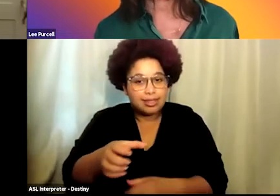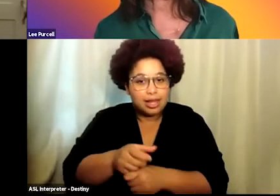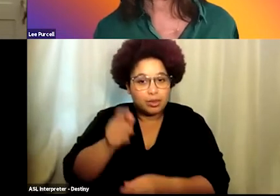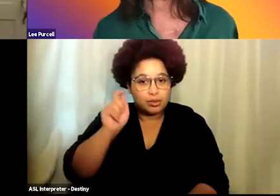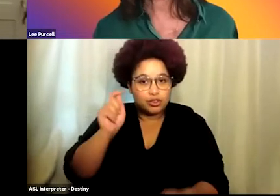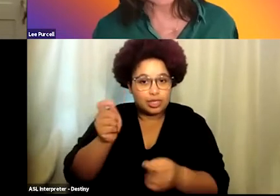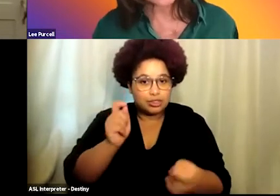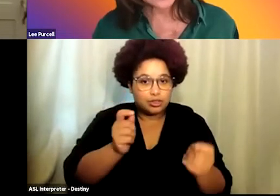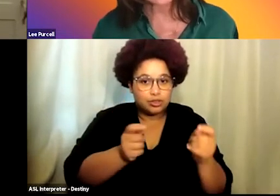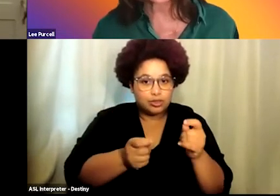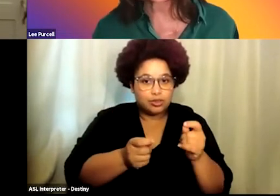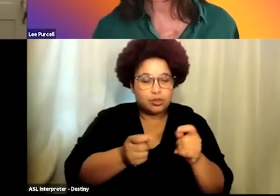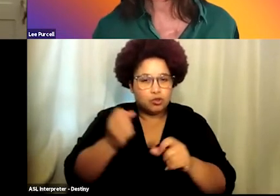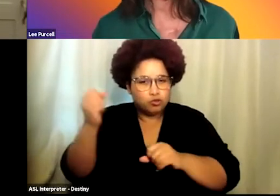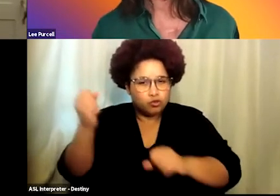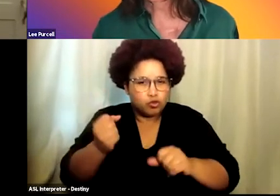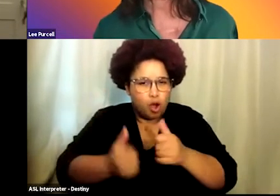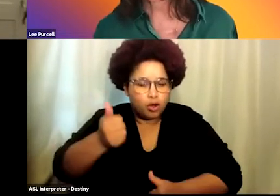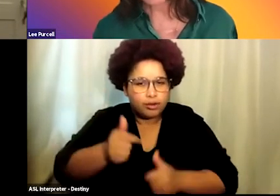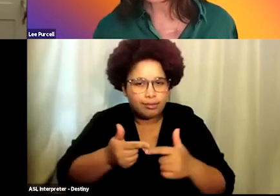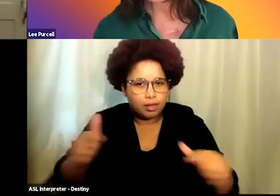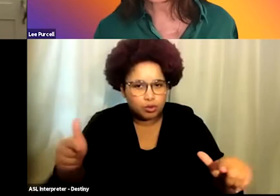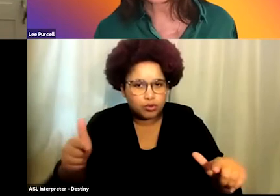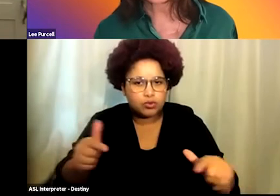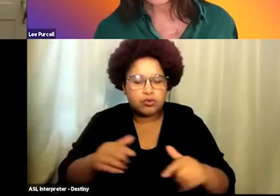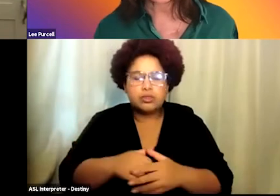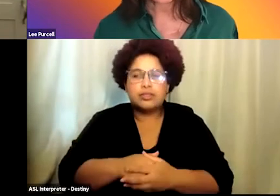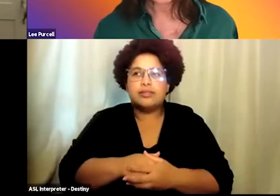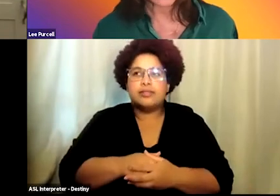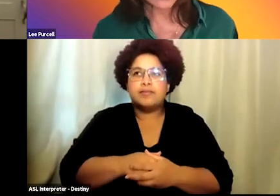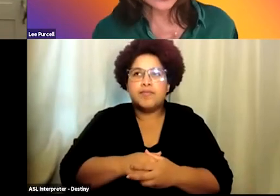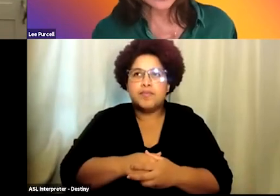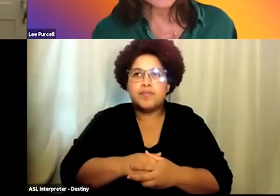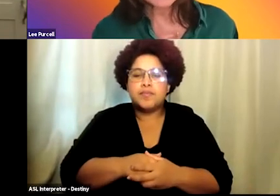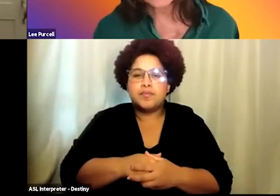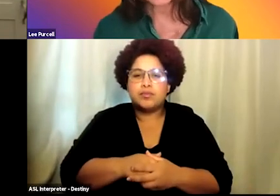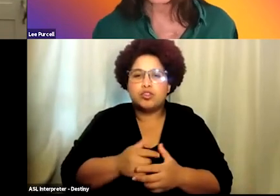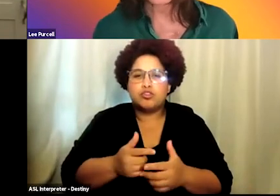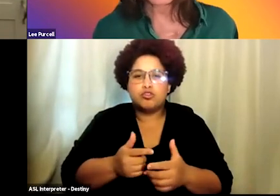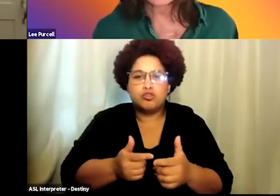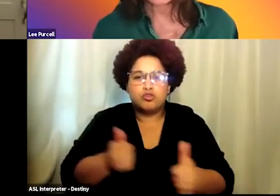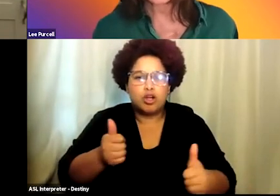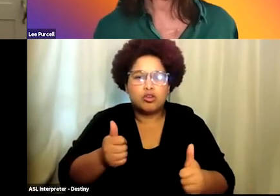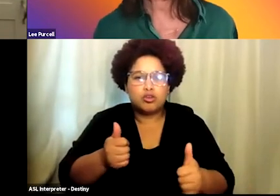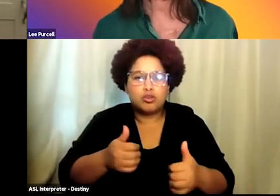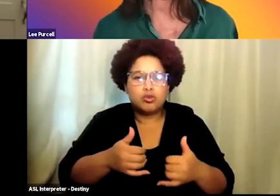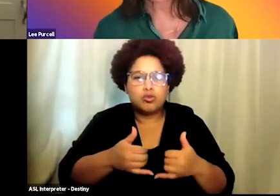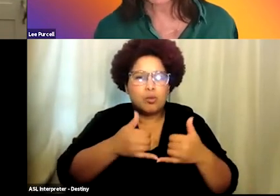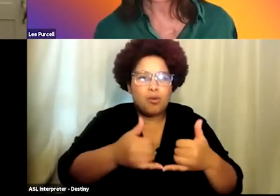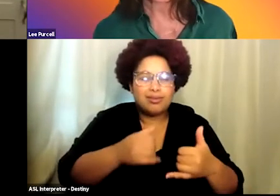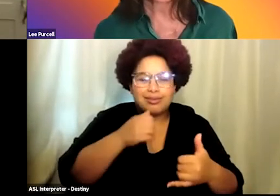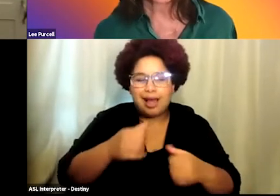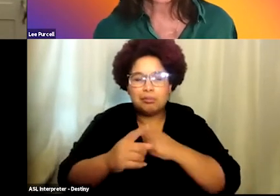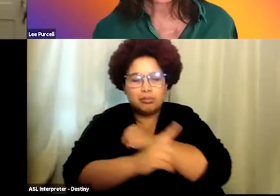changes, stronger language, stronger rewards, and I don't want to use the word penalties,